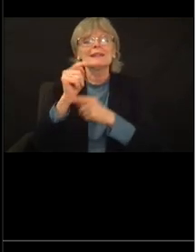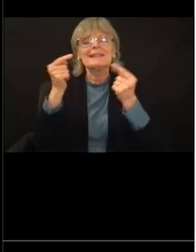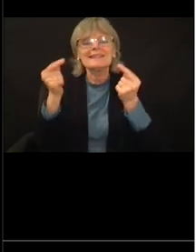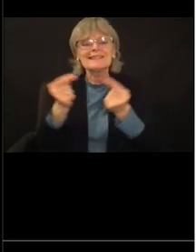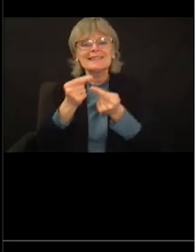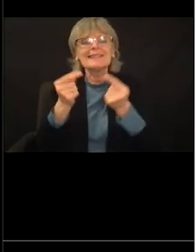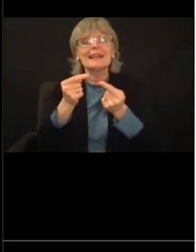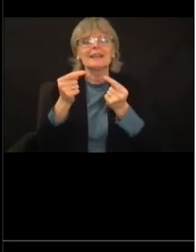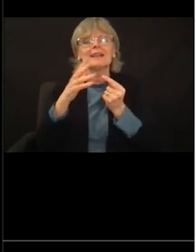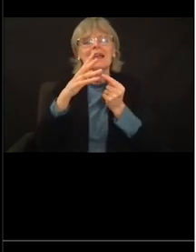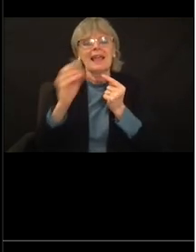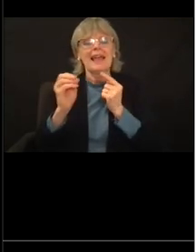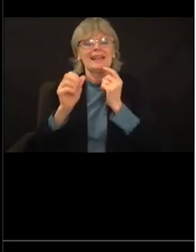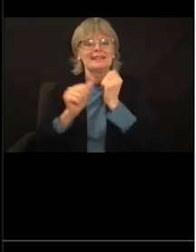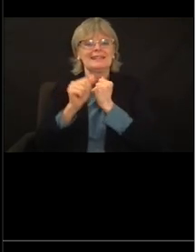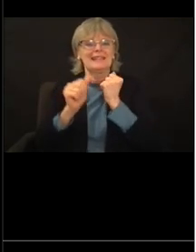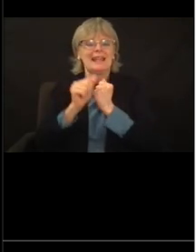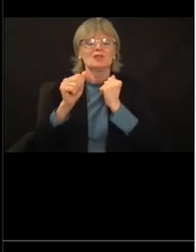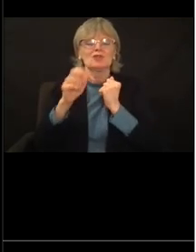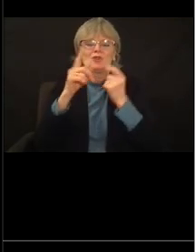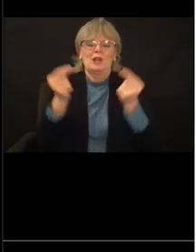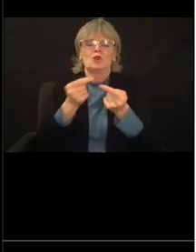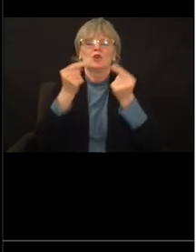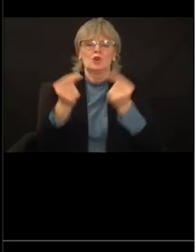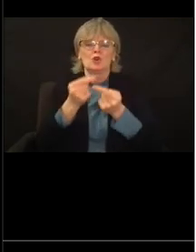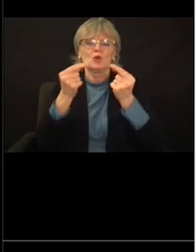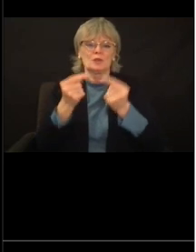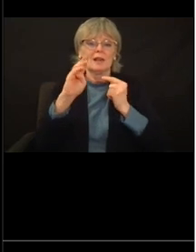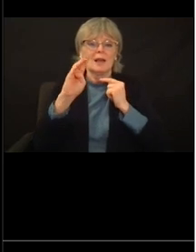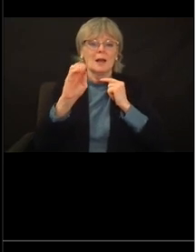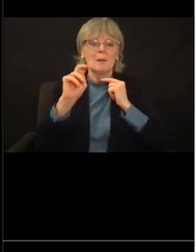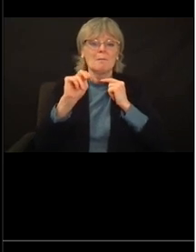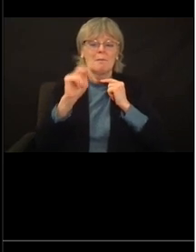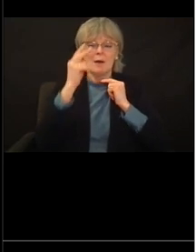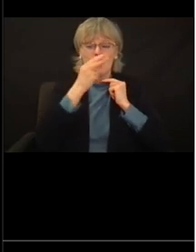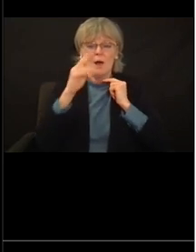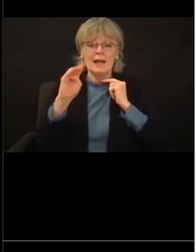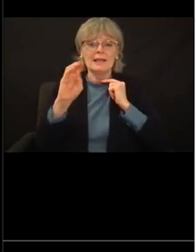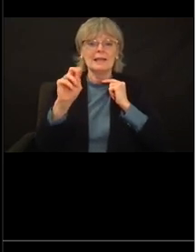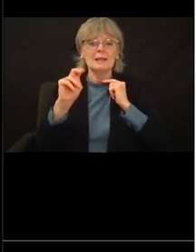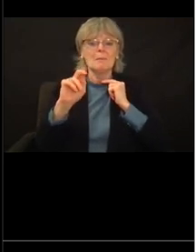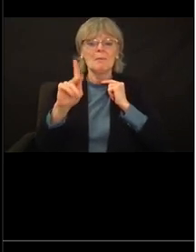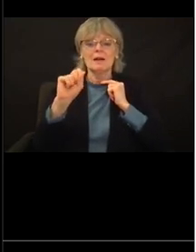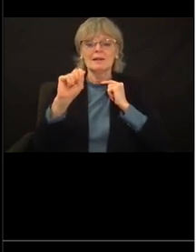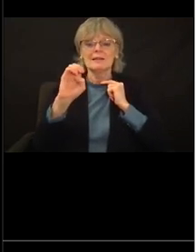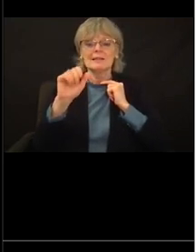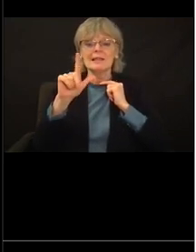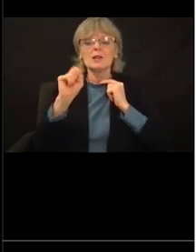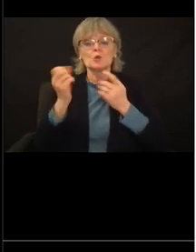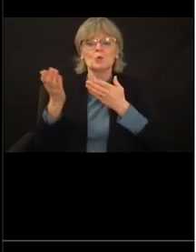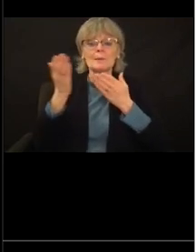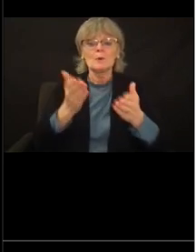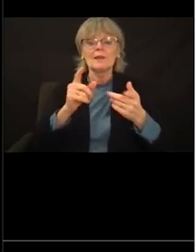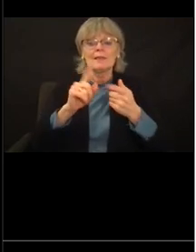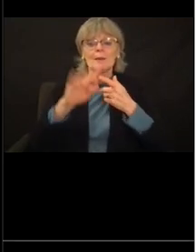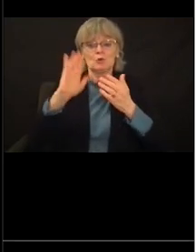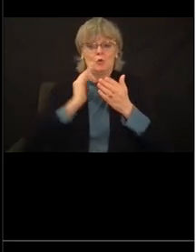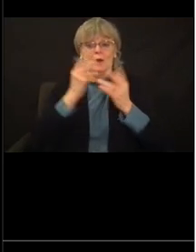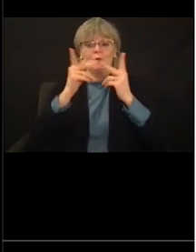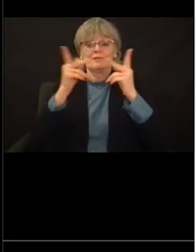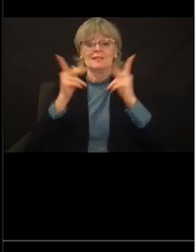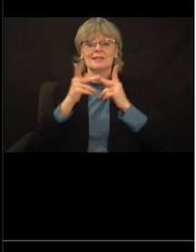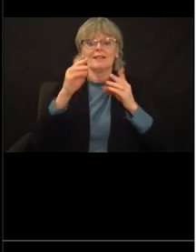endangered, and also hurt Hawaiian monk seals. So we bring them into our facility with the help of NOAA. We treat them here